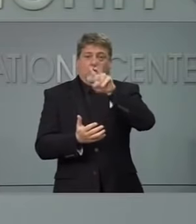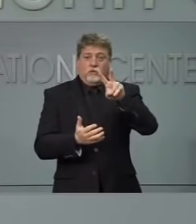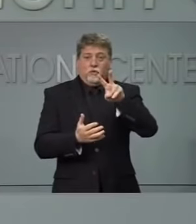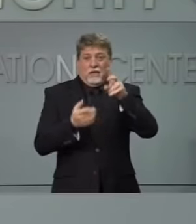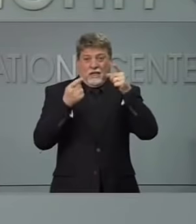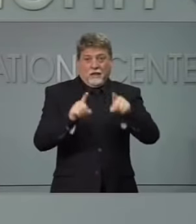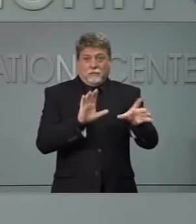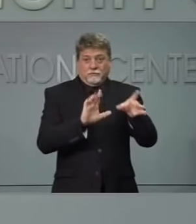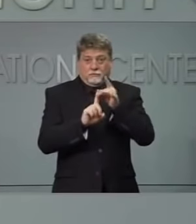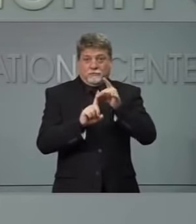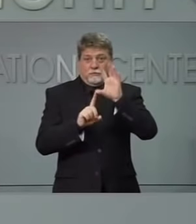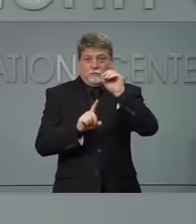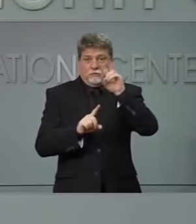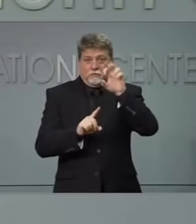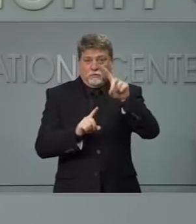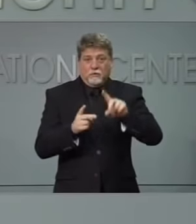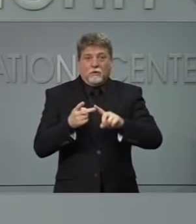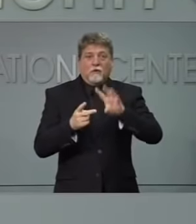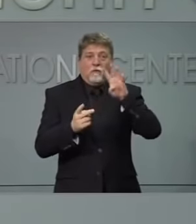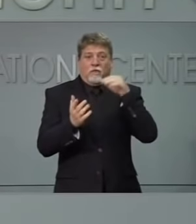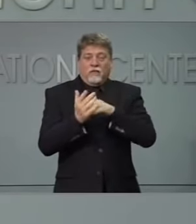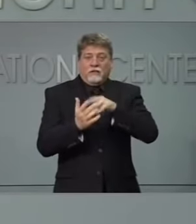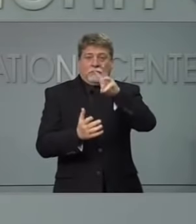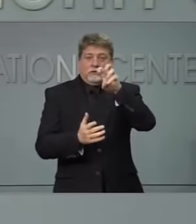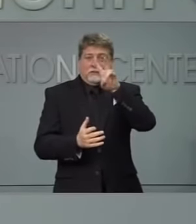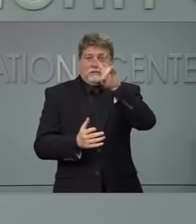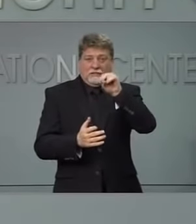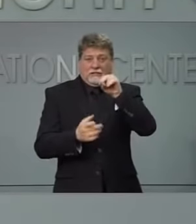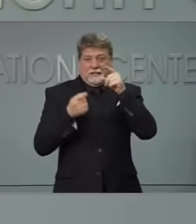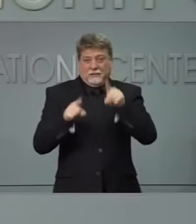4,670 new cases reported since yesterday,